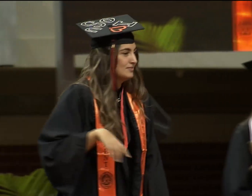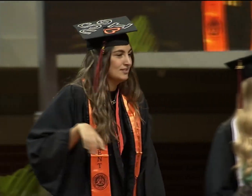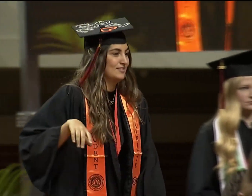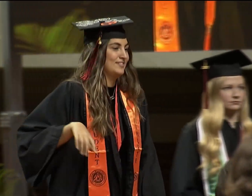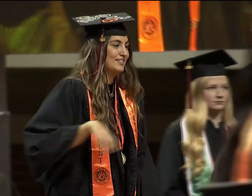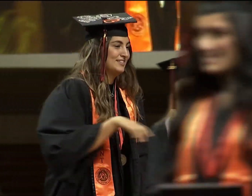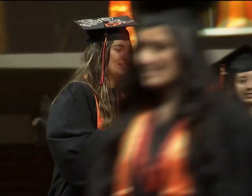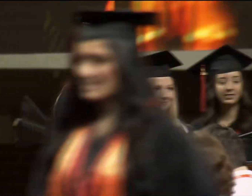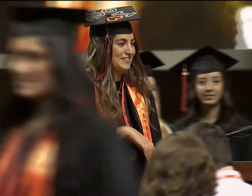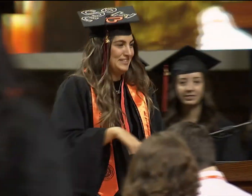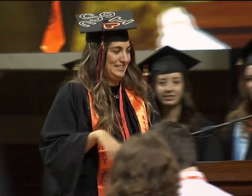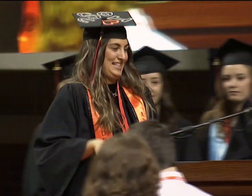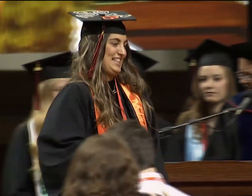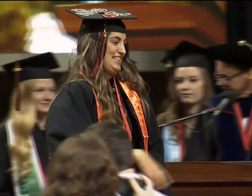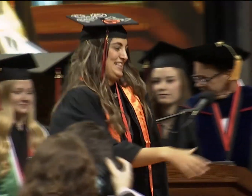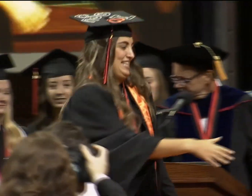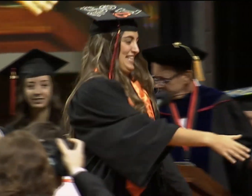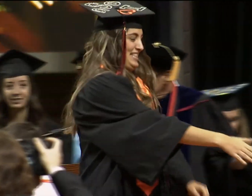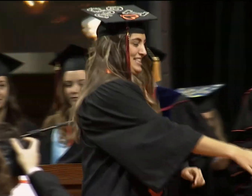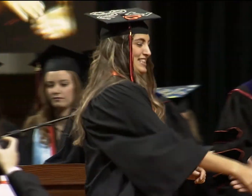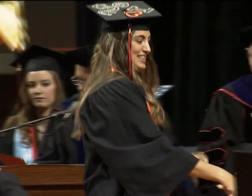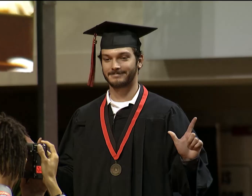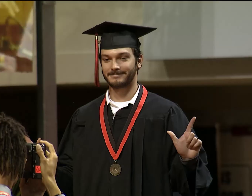Marina Gwinnart Espana.